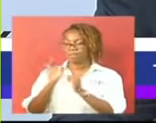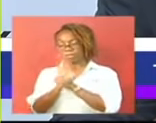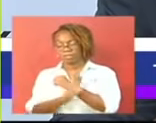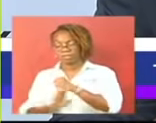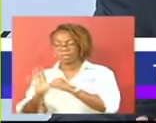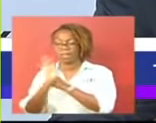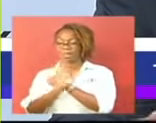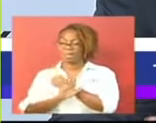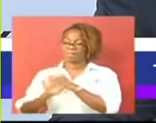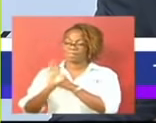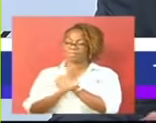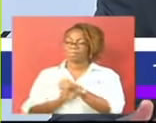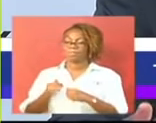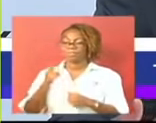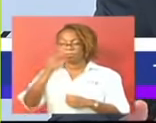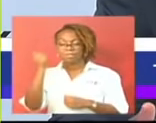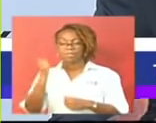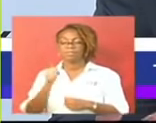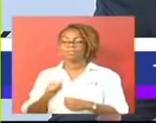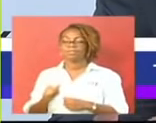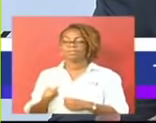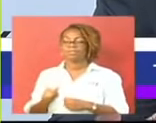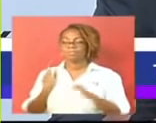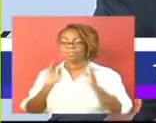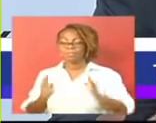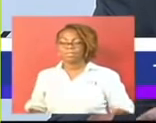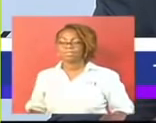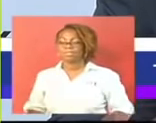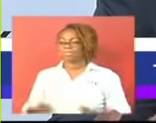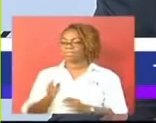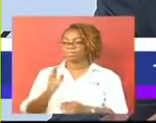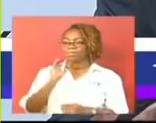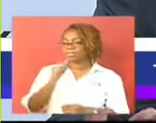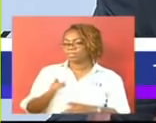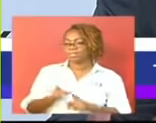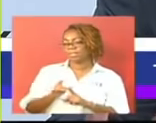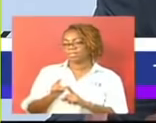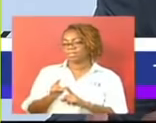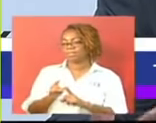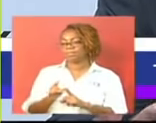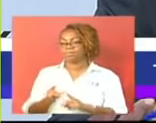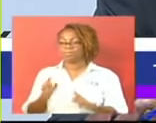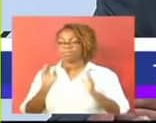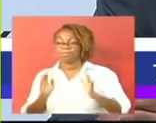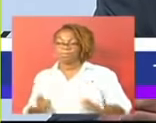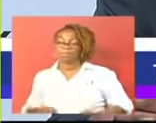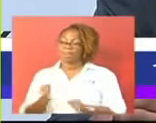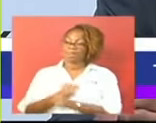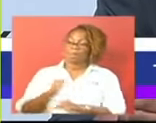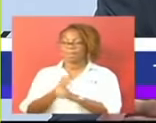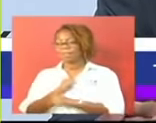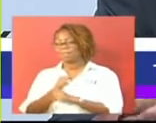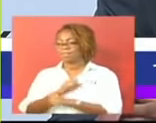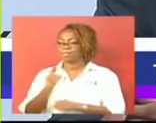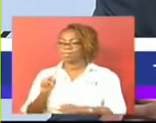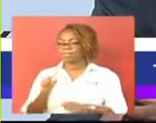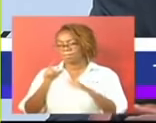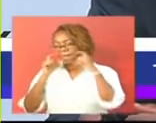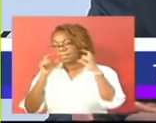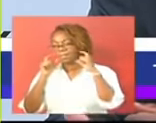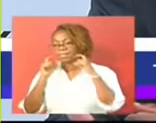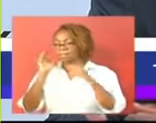do to filter out viral particles. There's a smaller burden leaving you as an individual, and your masks are going to help to reduce